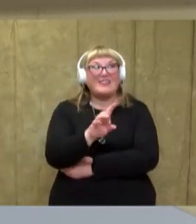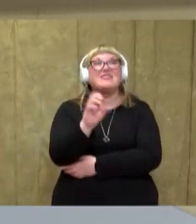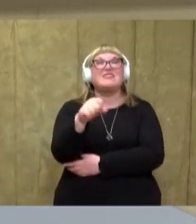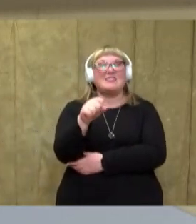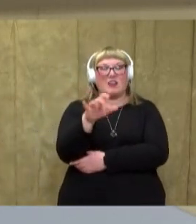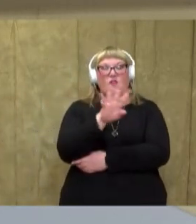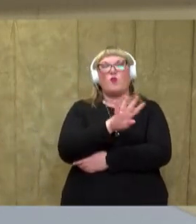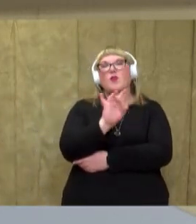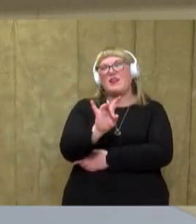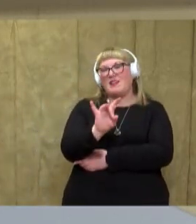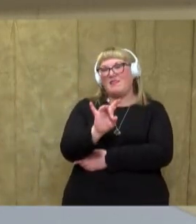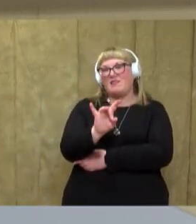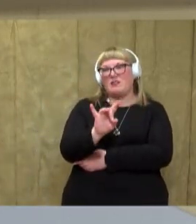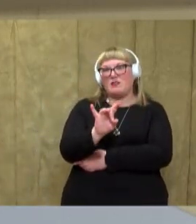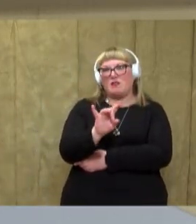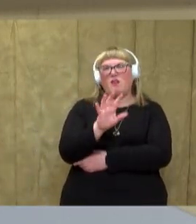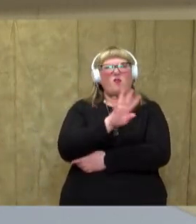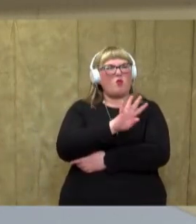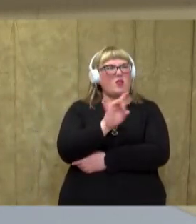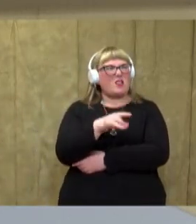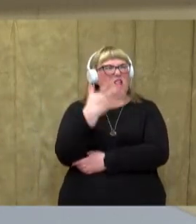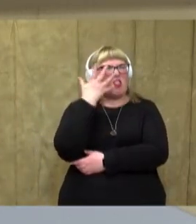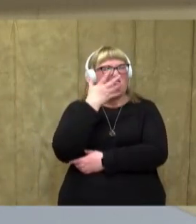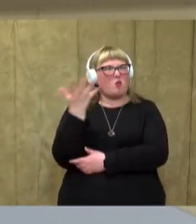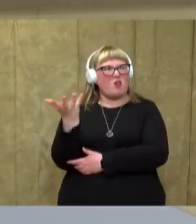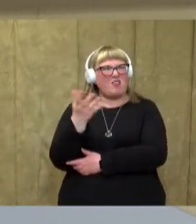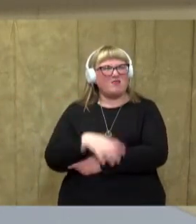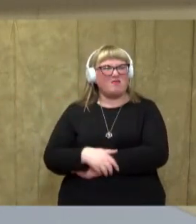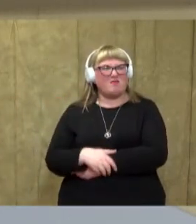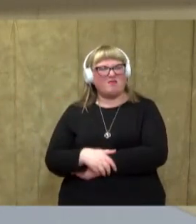48. What will 48 look like?